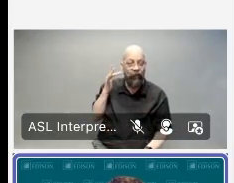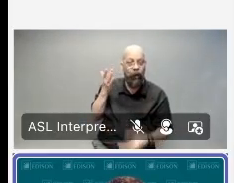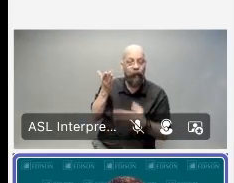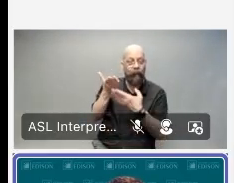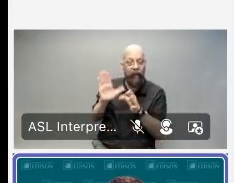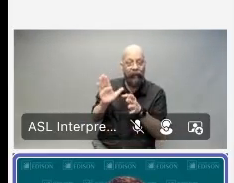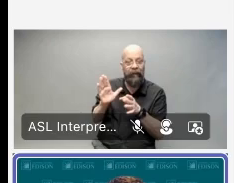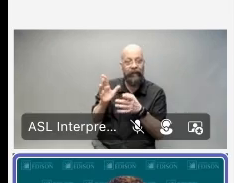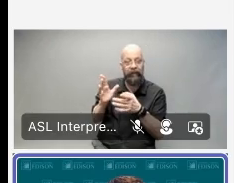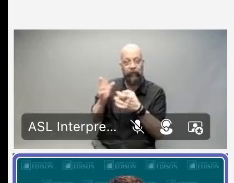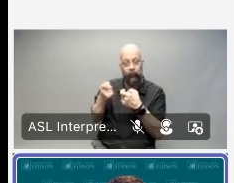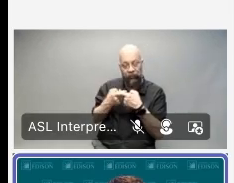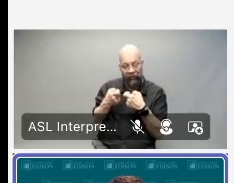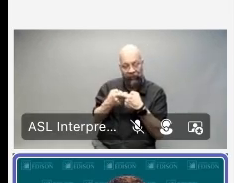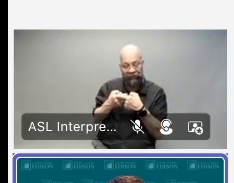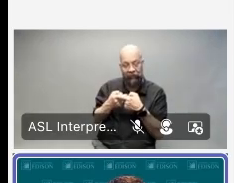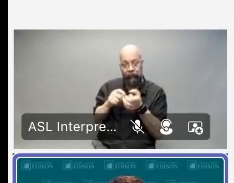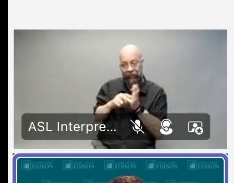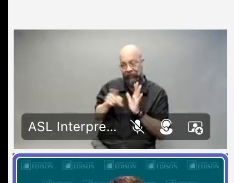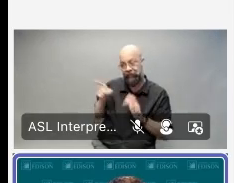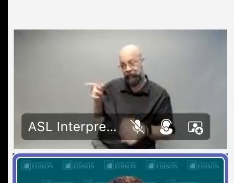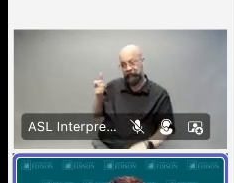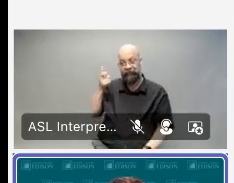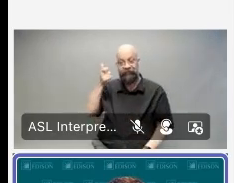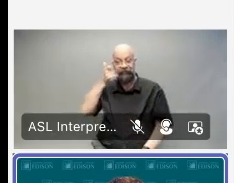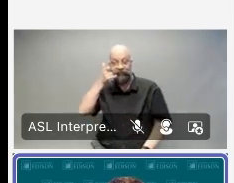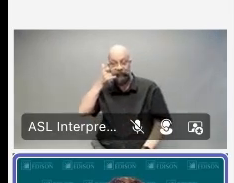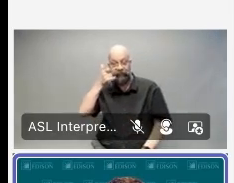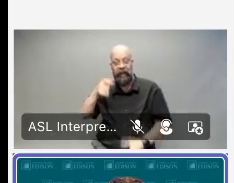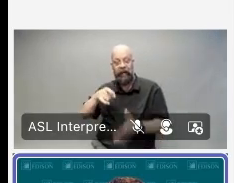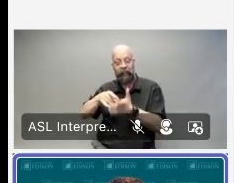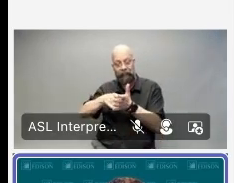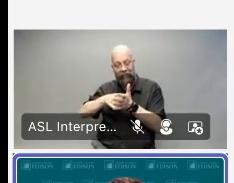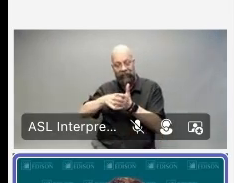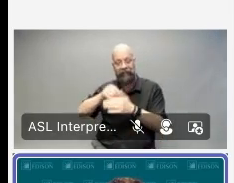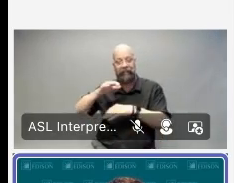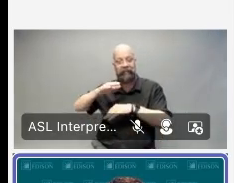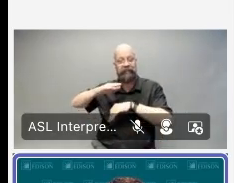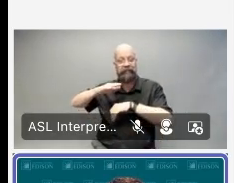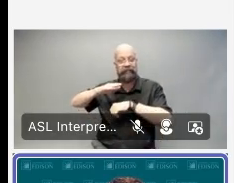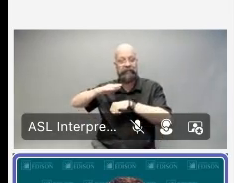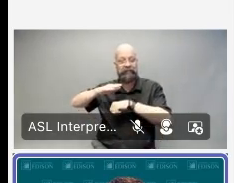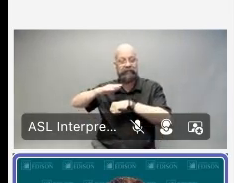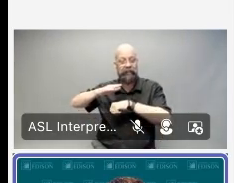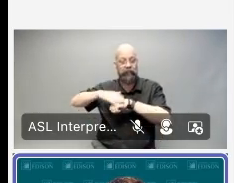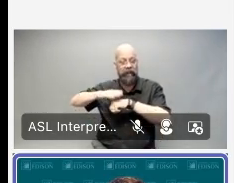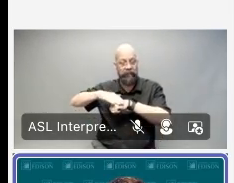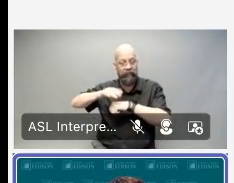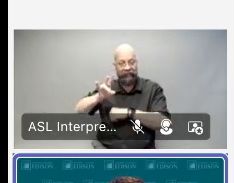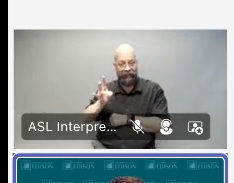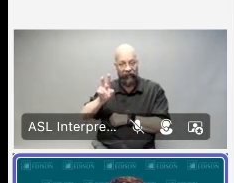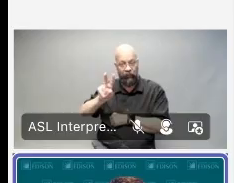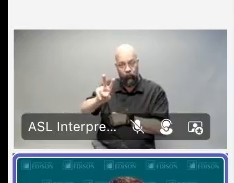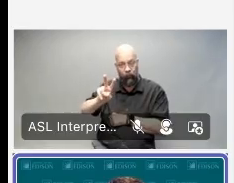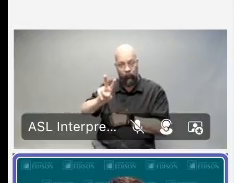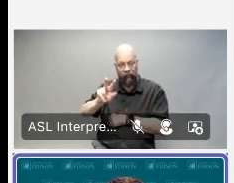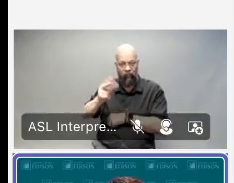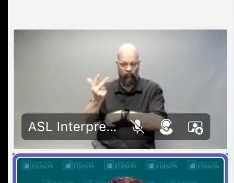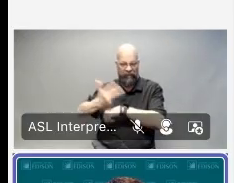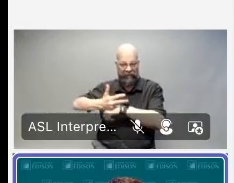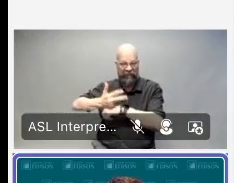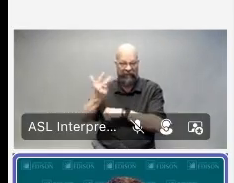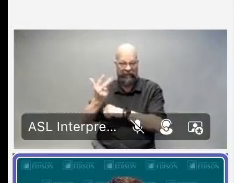that facilities-based telecom providers have at least 72 hours of backup power at critical sites, supporting